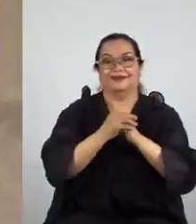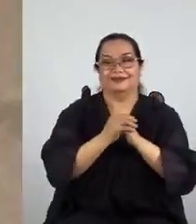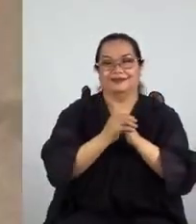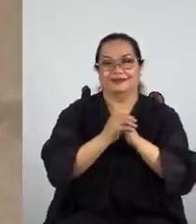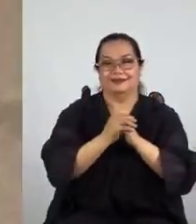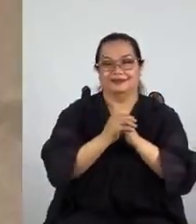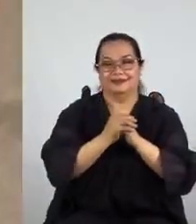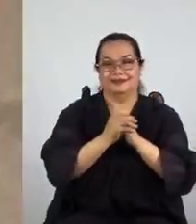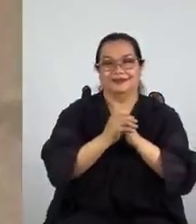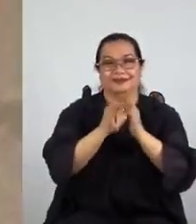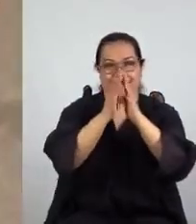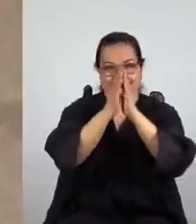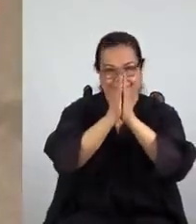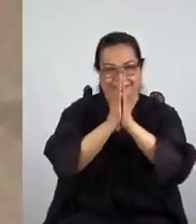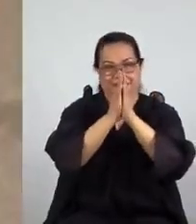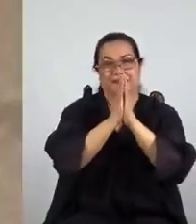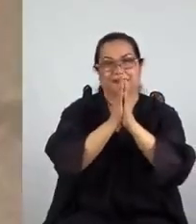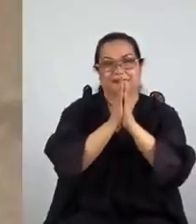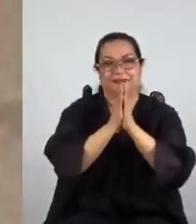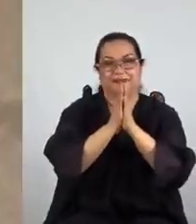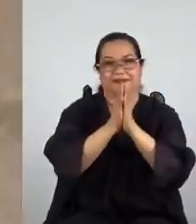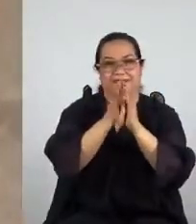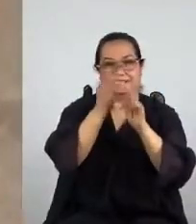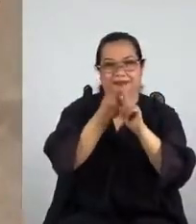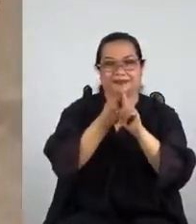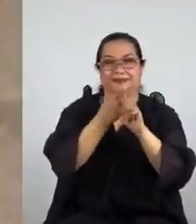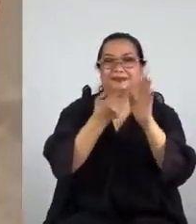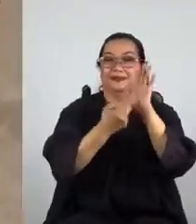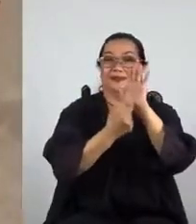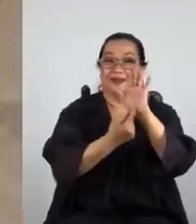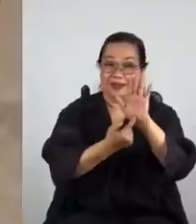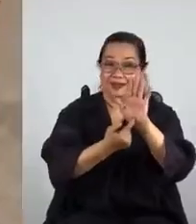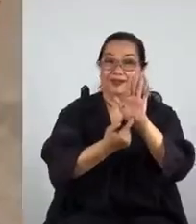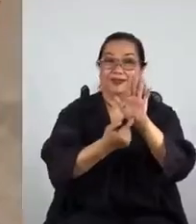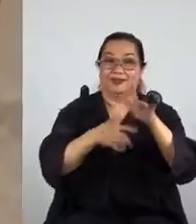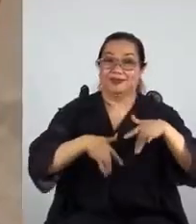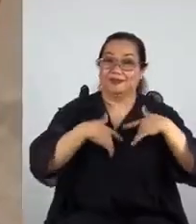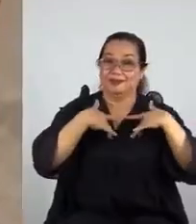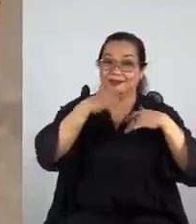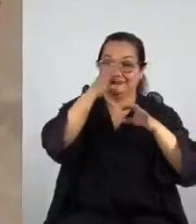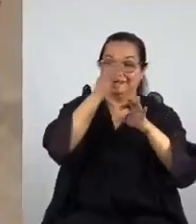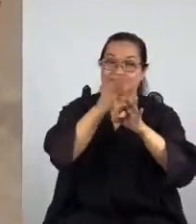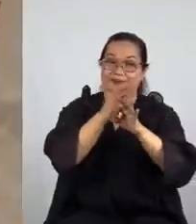Prayer marks also a life of faith. Jesus prayed.